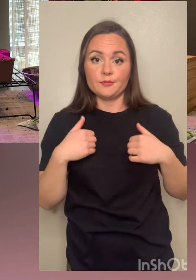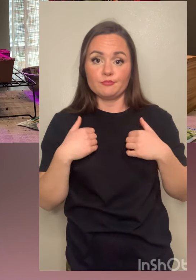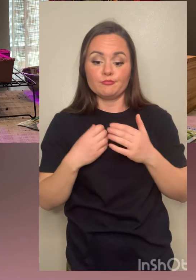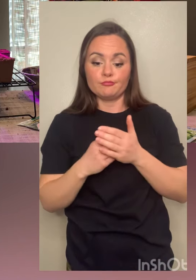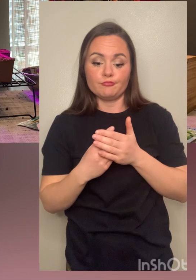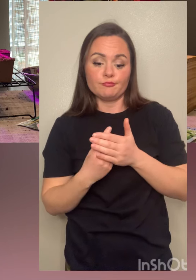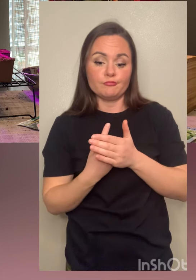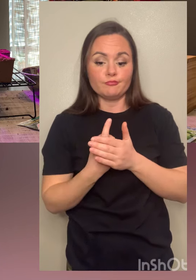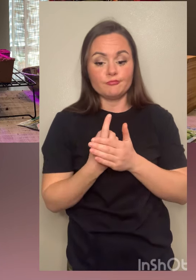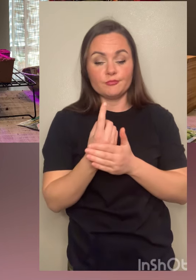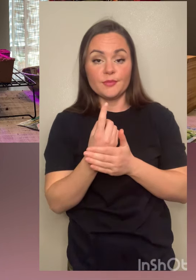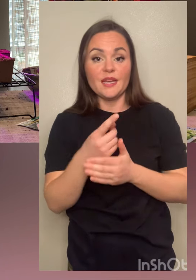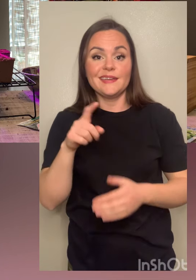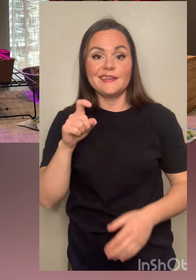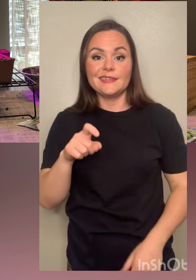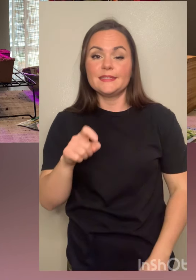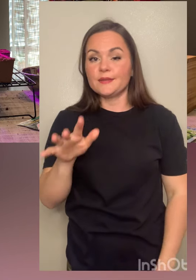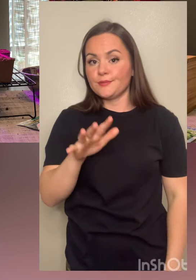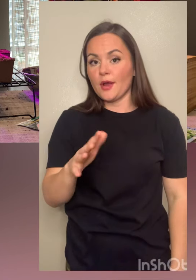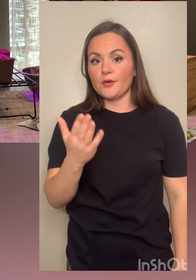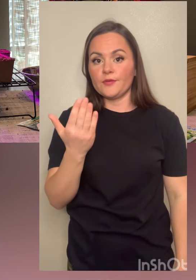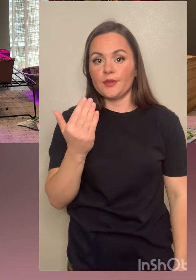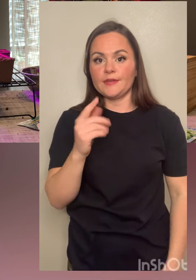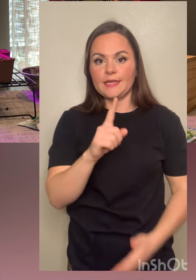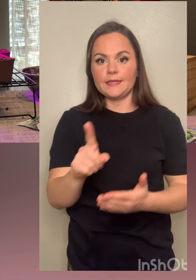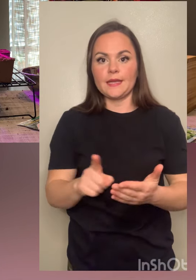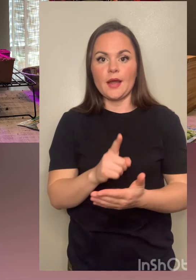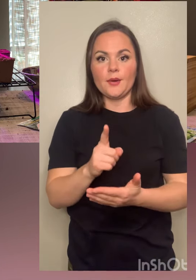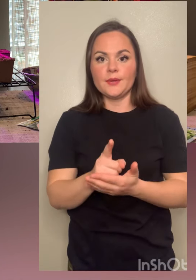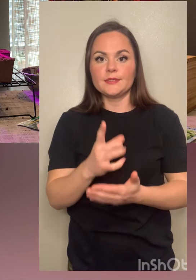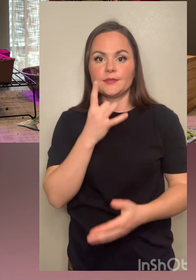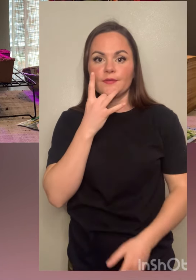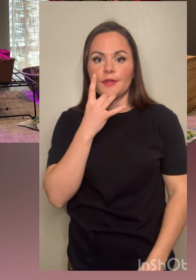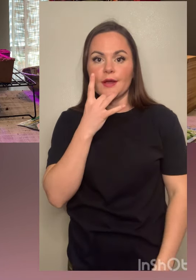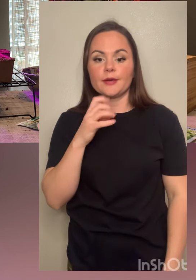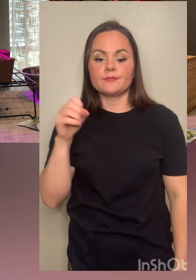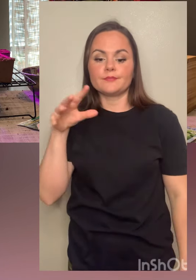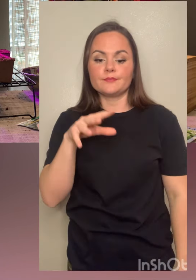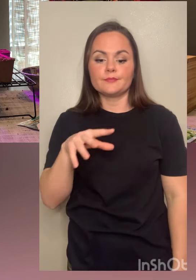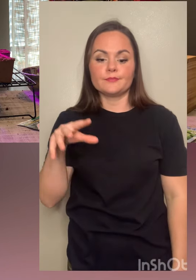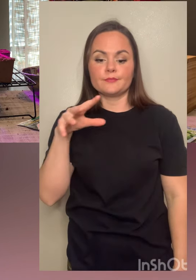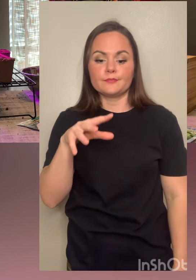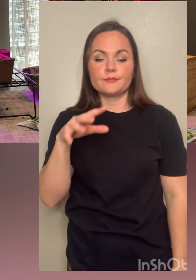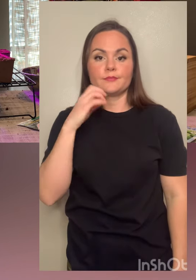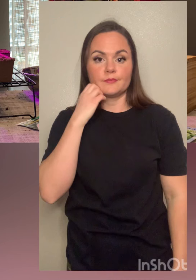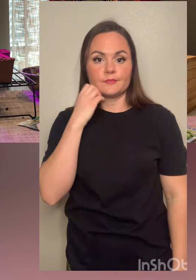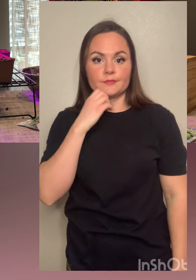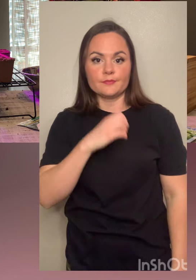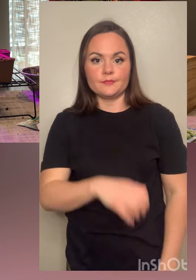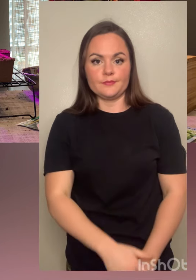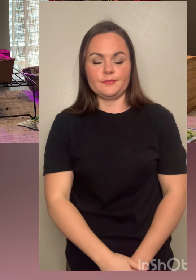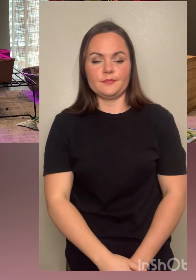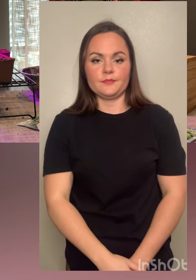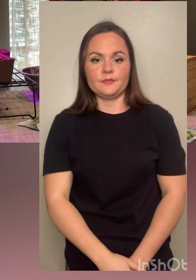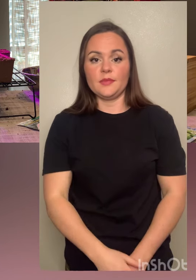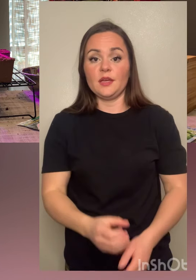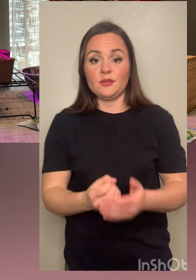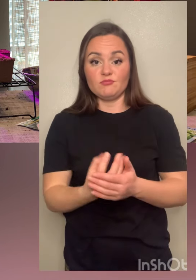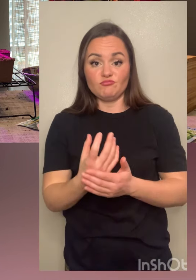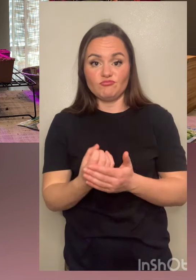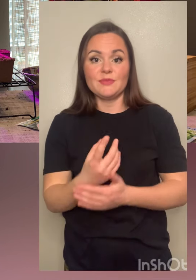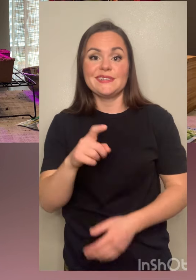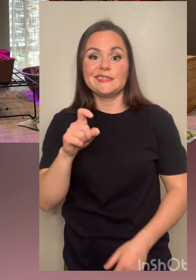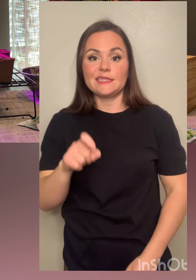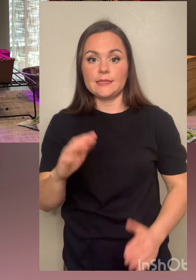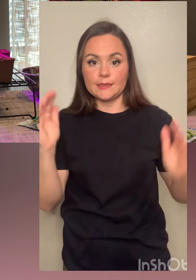Your grow lights should be on around 15 hours a day. Your seedlings do need a dark nighttime. I